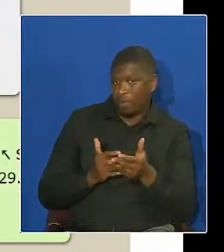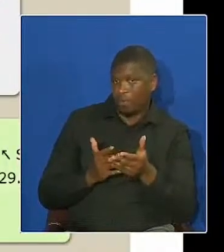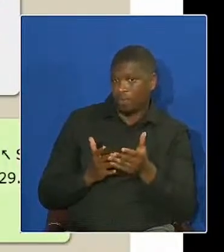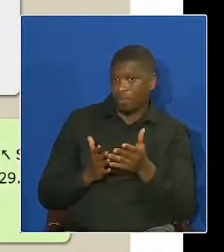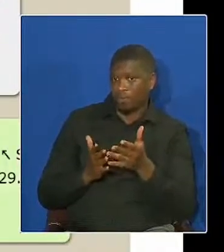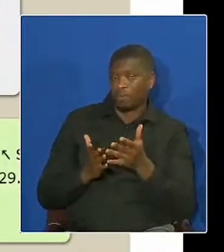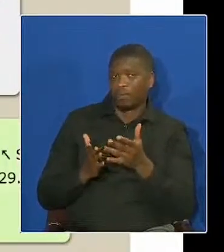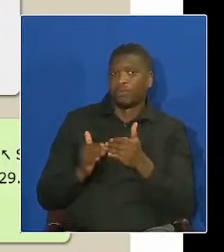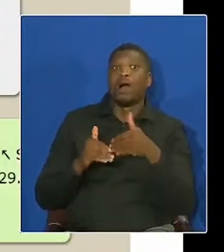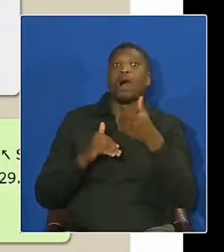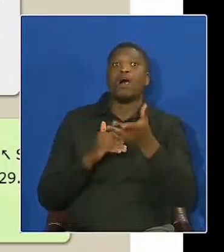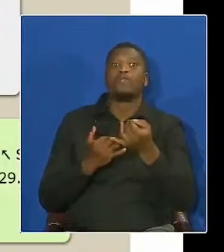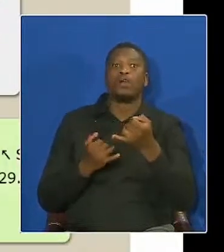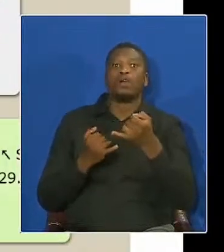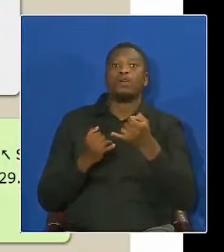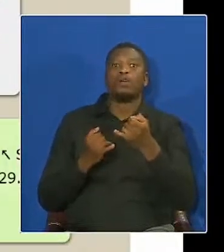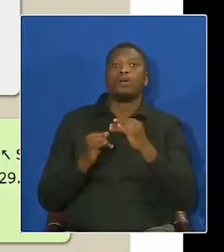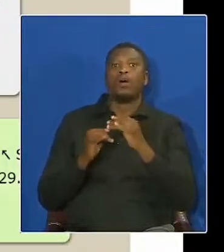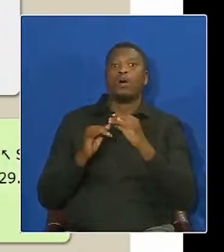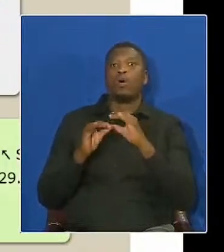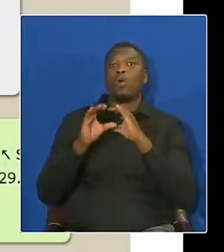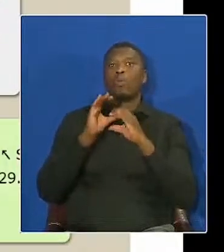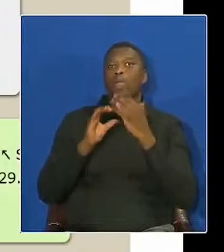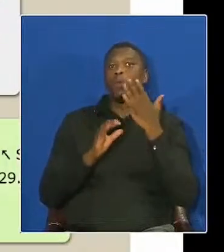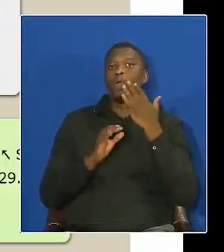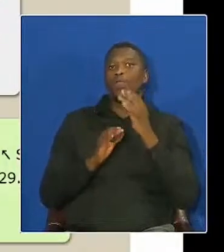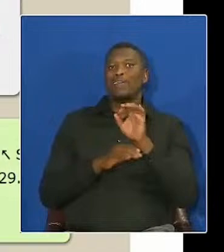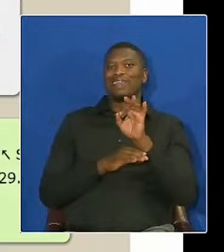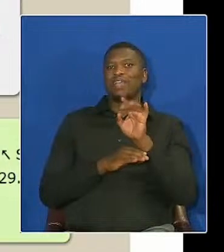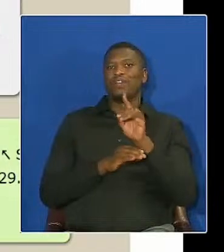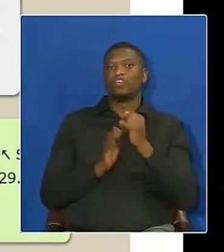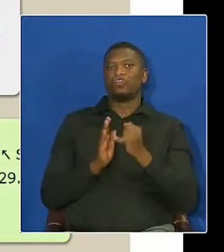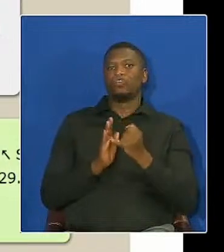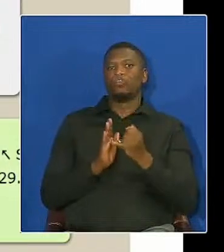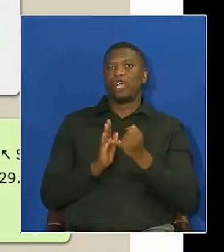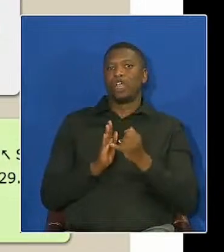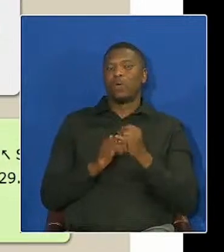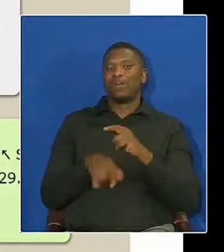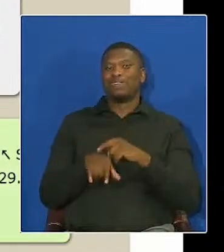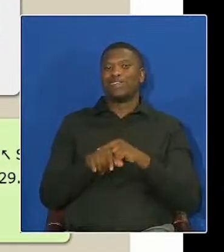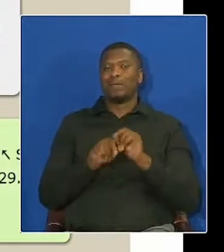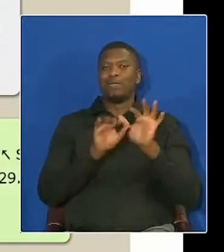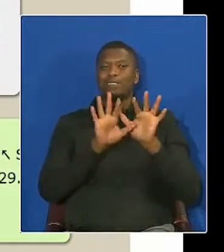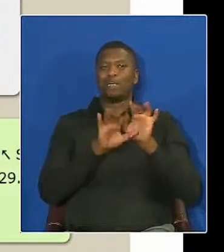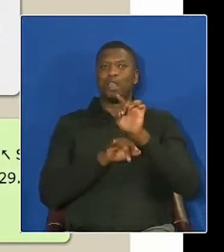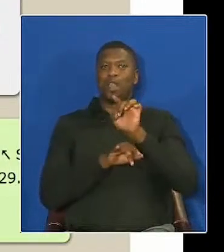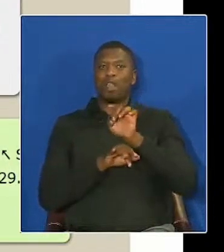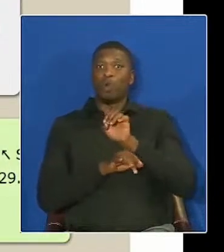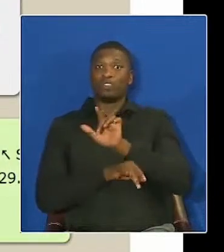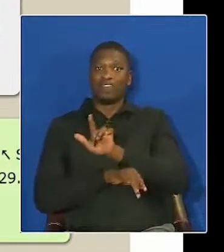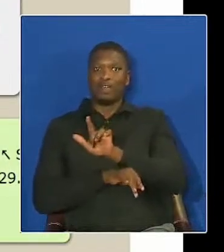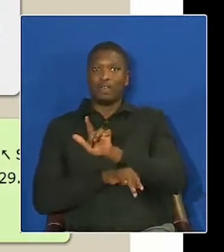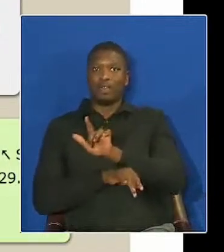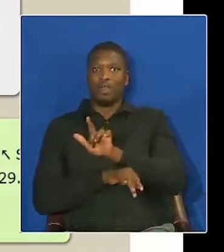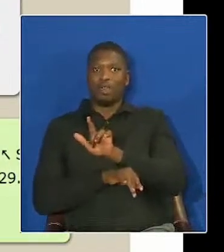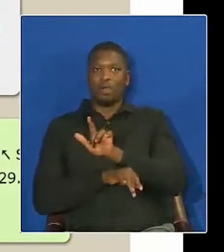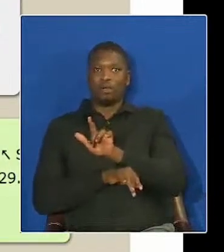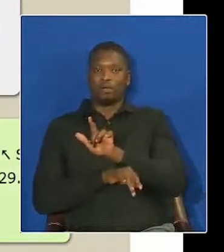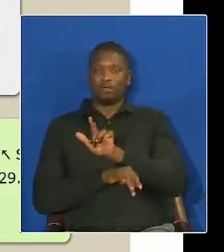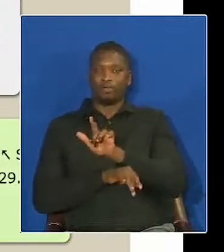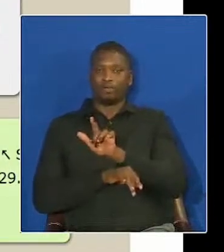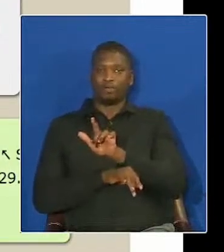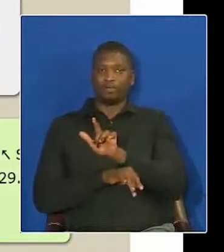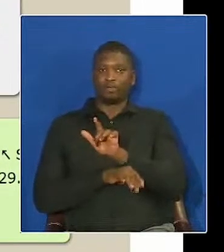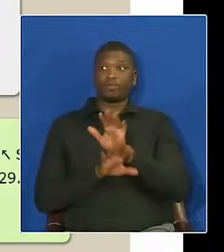next communication is on the 31st of January at 10:07 in the form